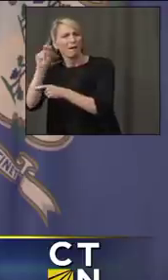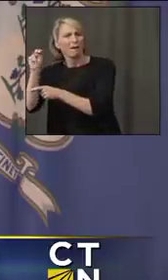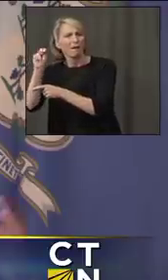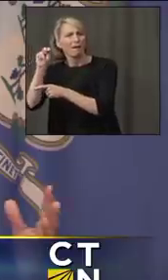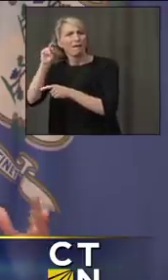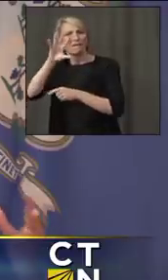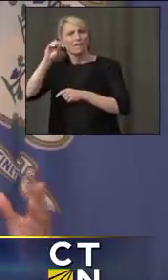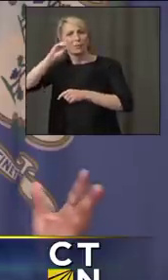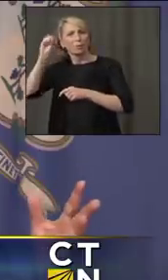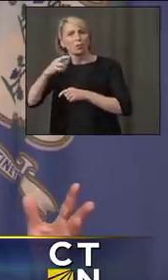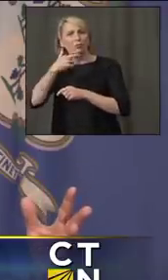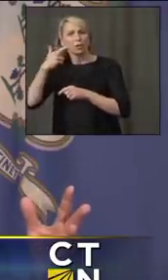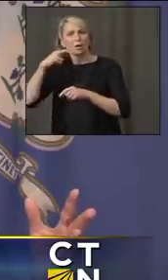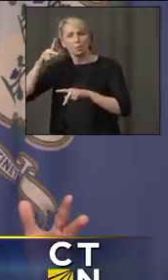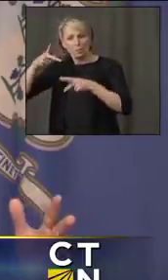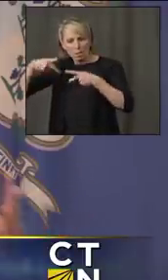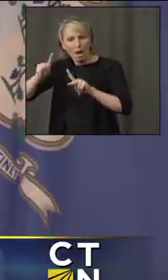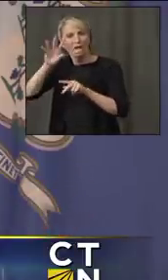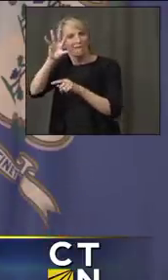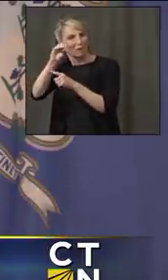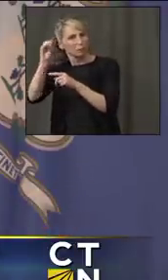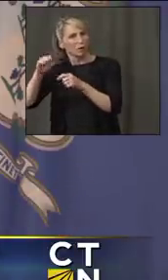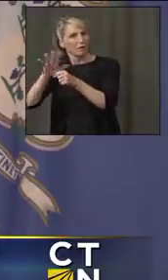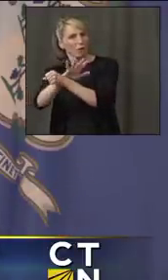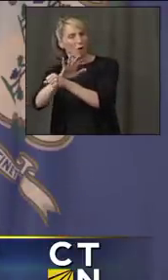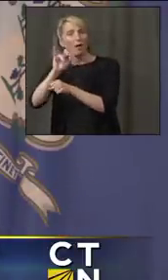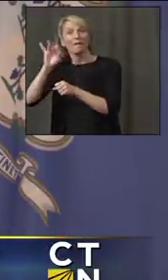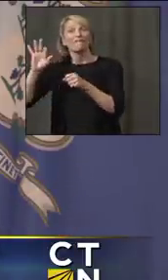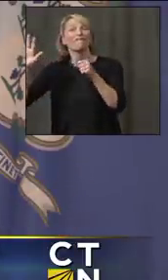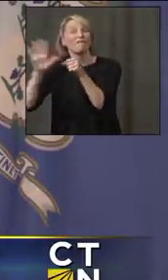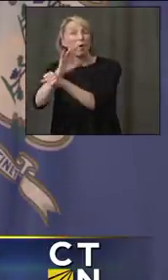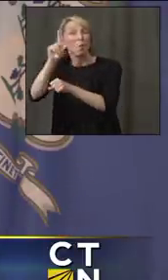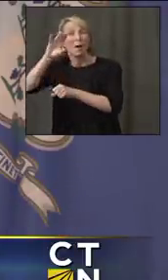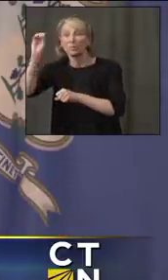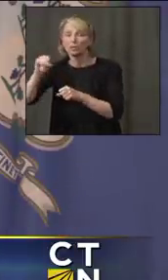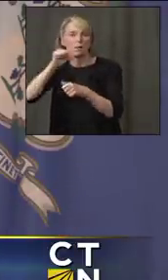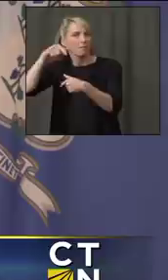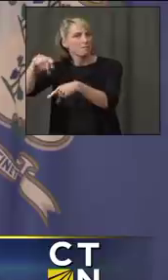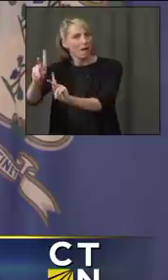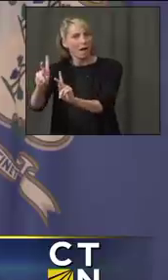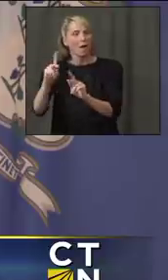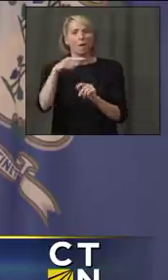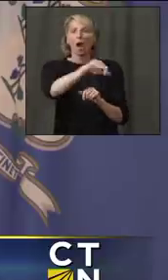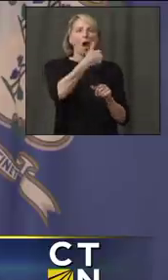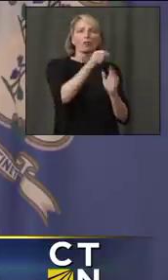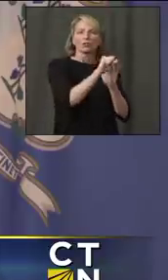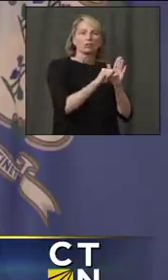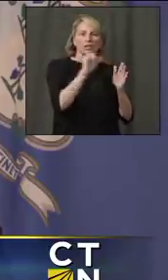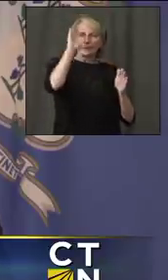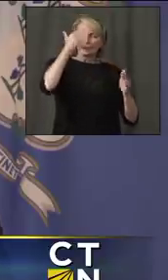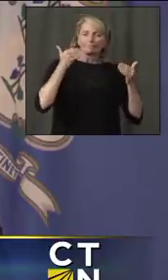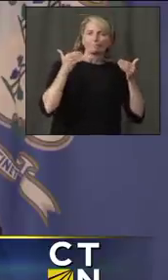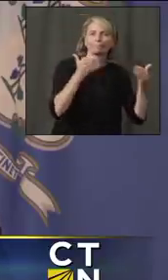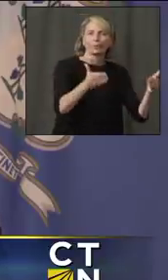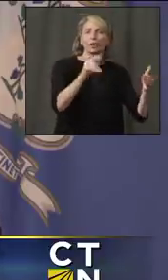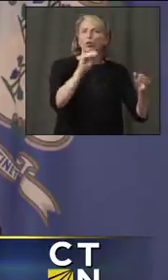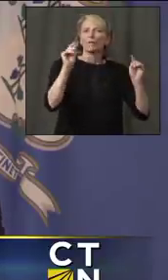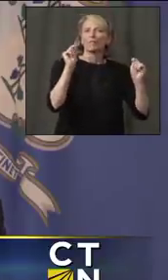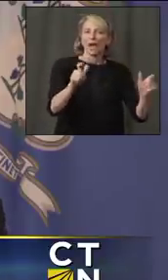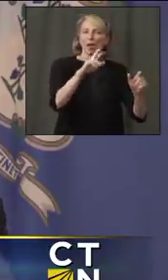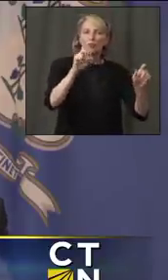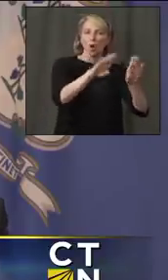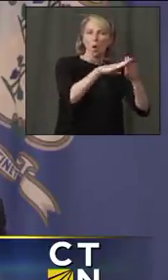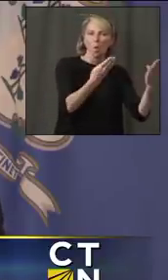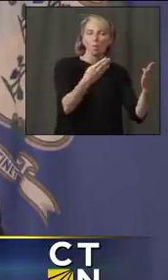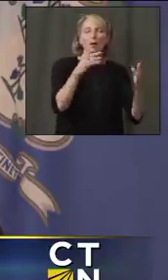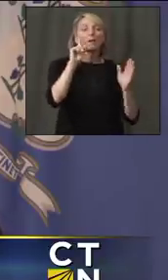that if you can't socially distance and you're not outside, you must wear that mask. And so I'd like to think that